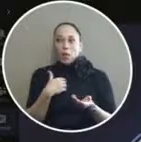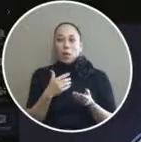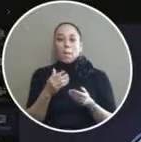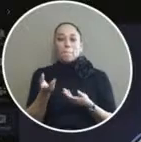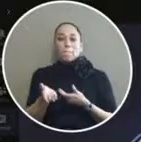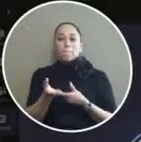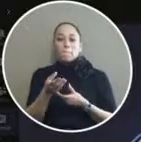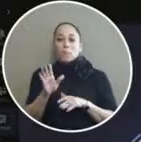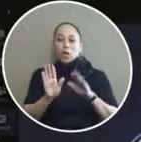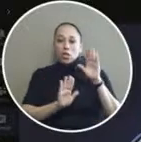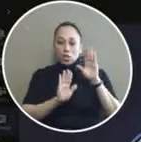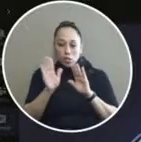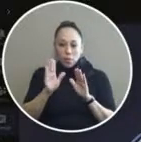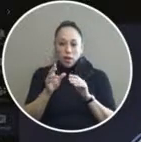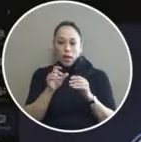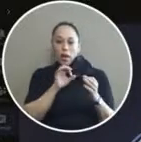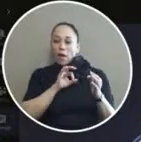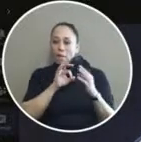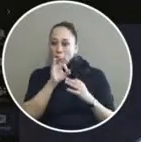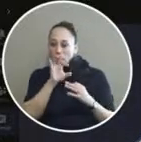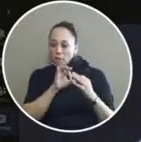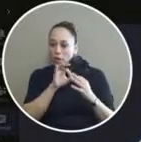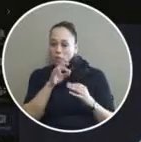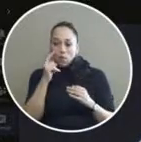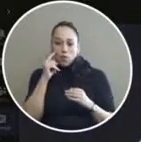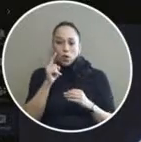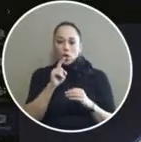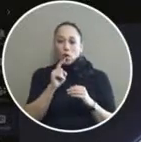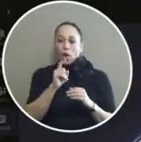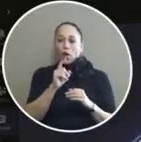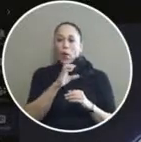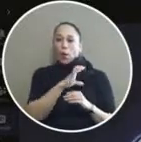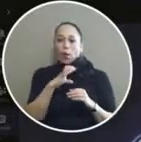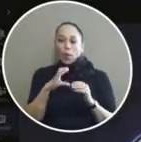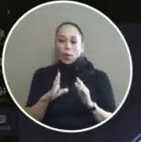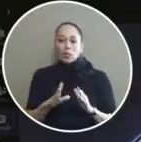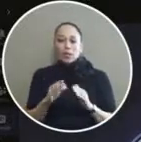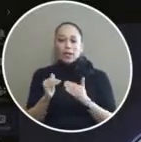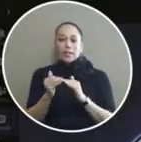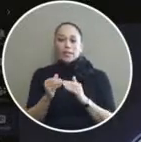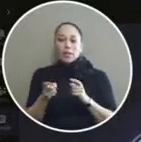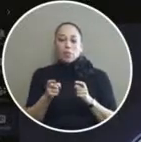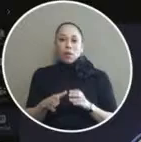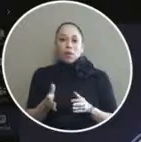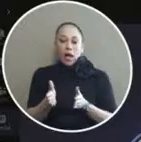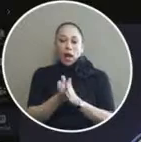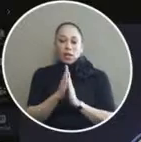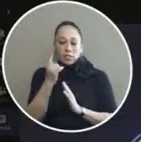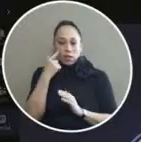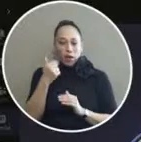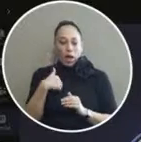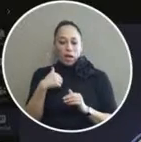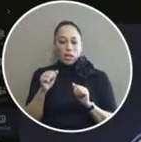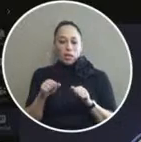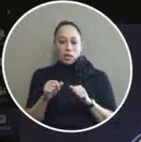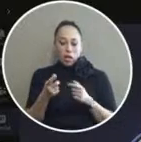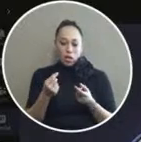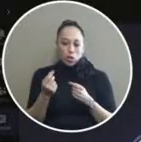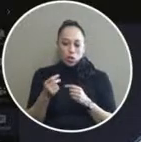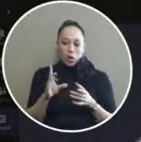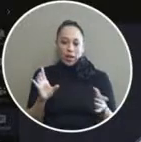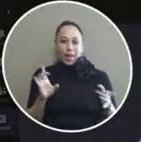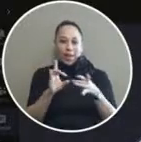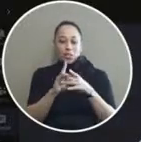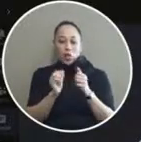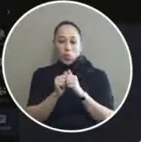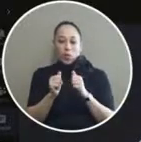participating and giving feedback to the Commissioner's Court. The city manager asked if I would function as a liaison with